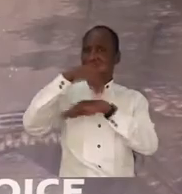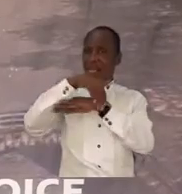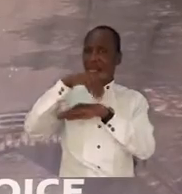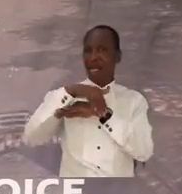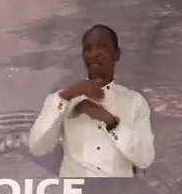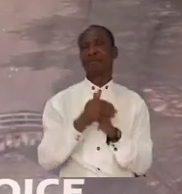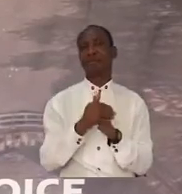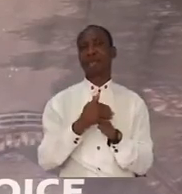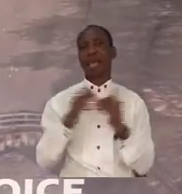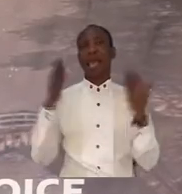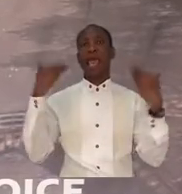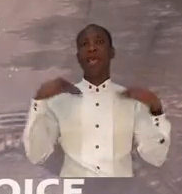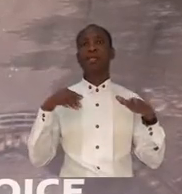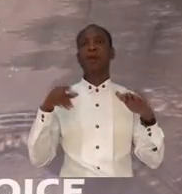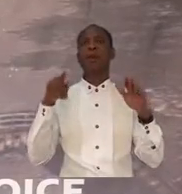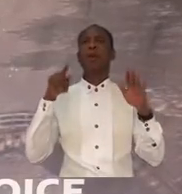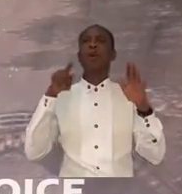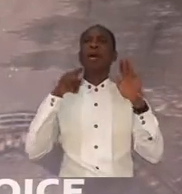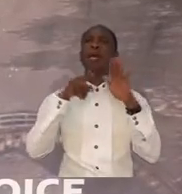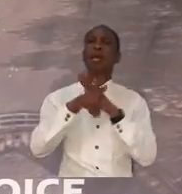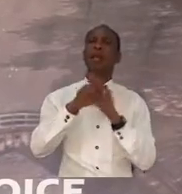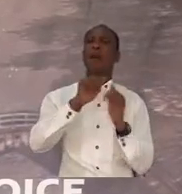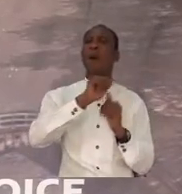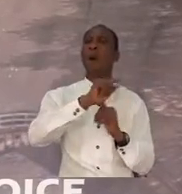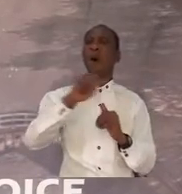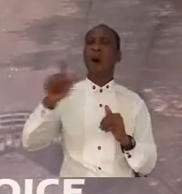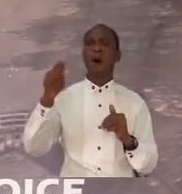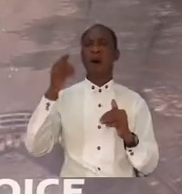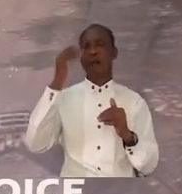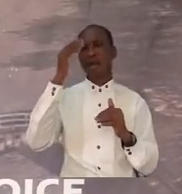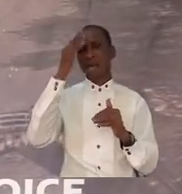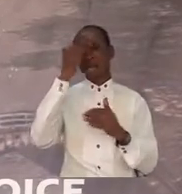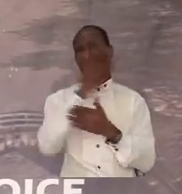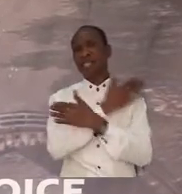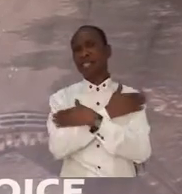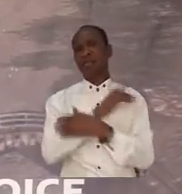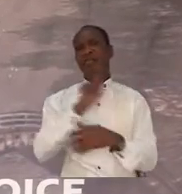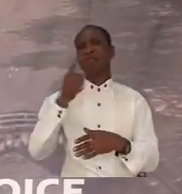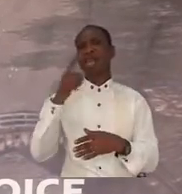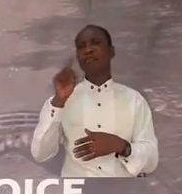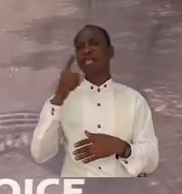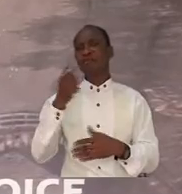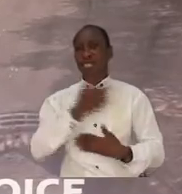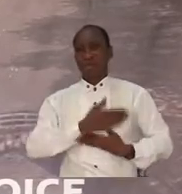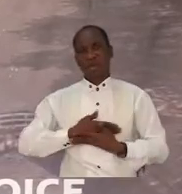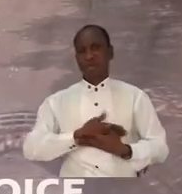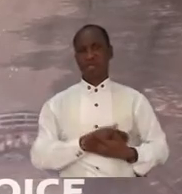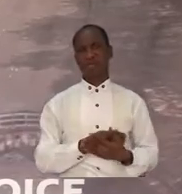na obekum Misrim ana Egypt makan yina